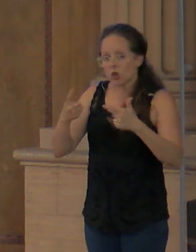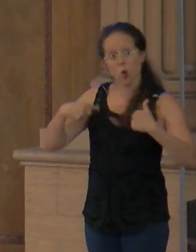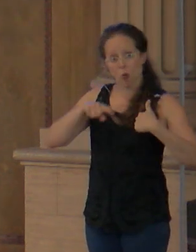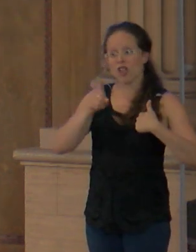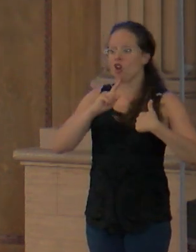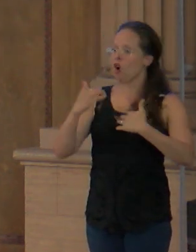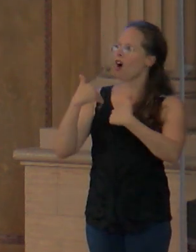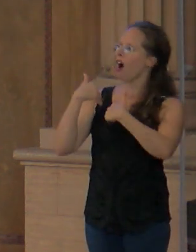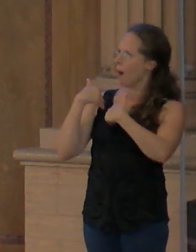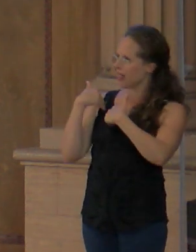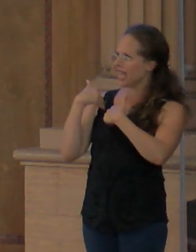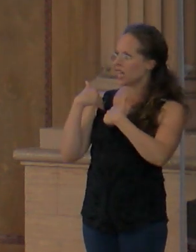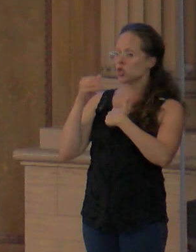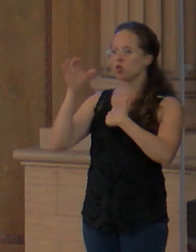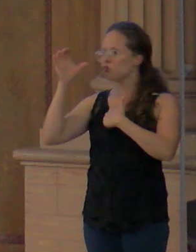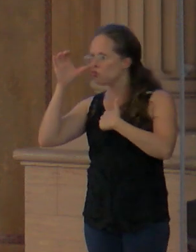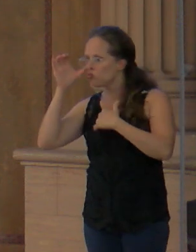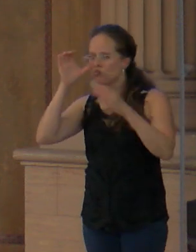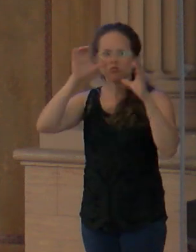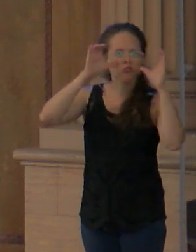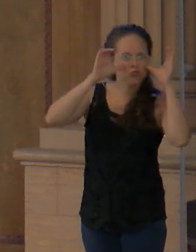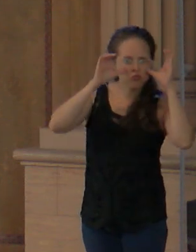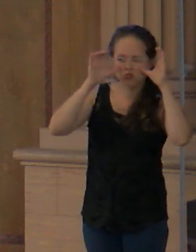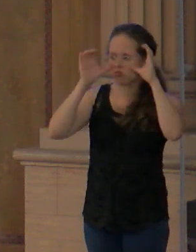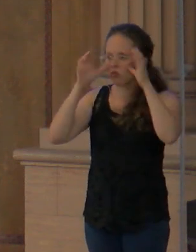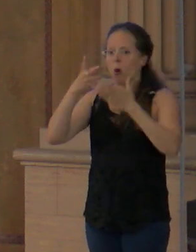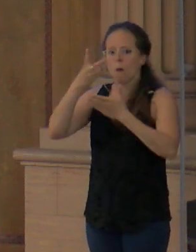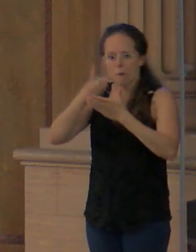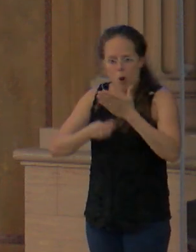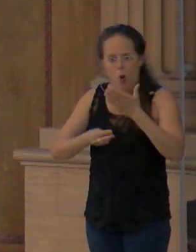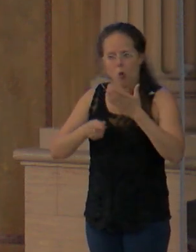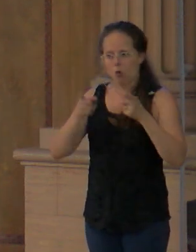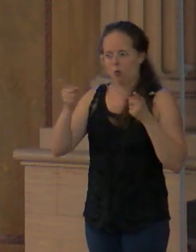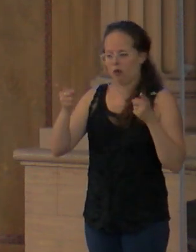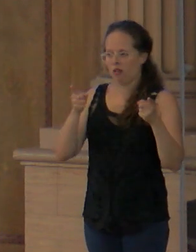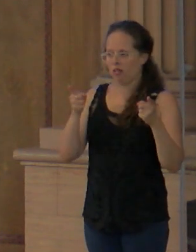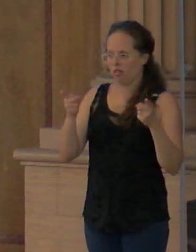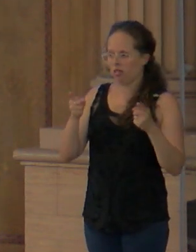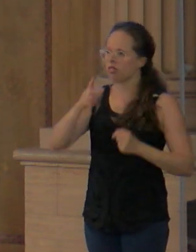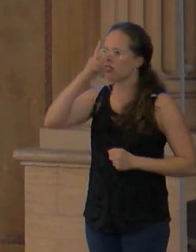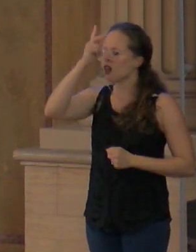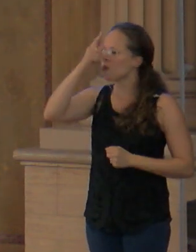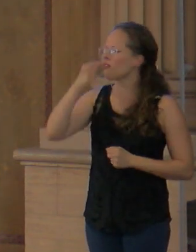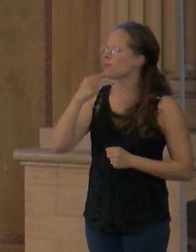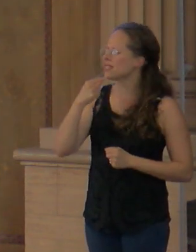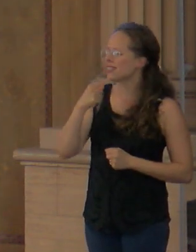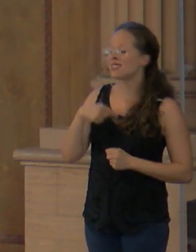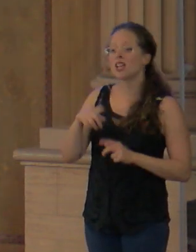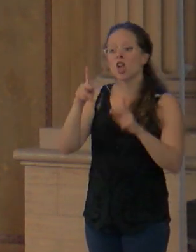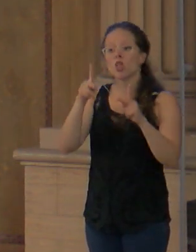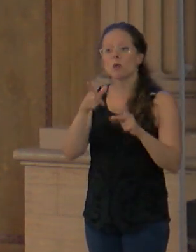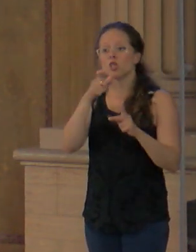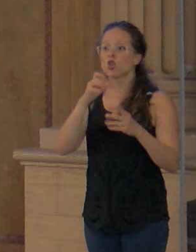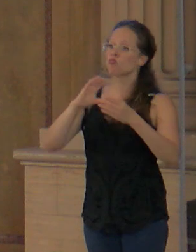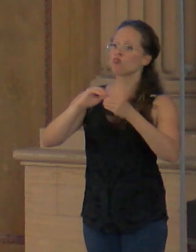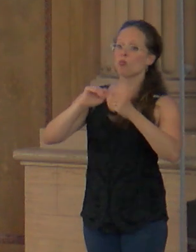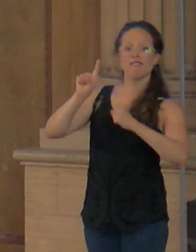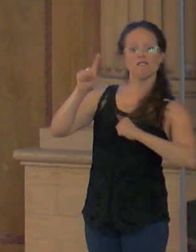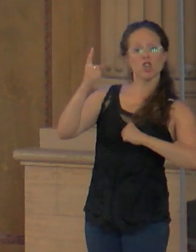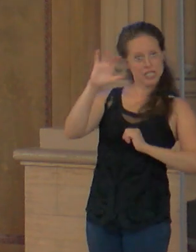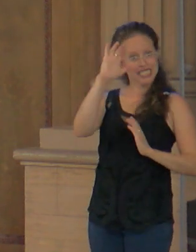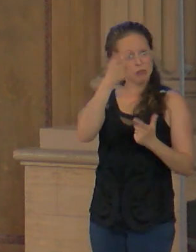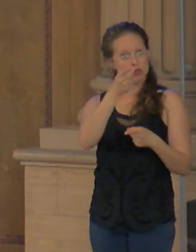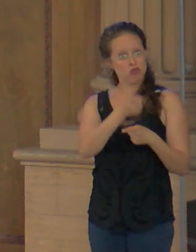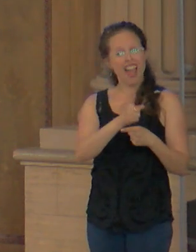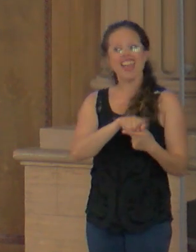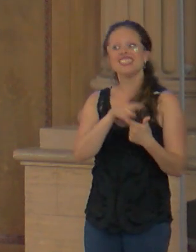to seek out both sides. Proverbs 18:17 says, the one who states his case first seems right until